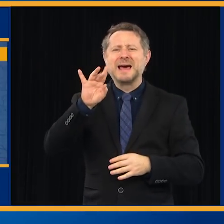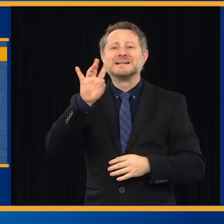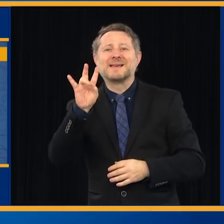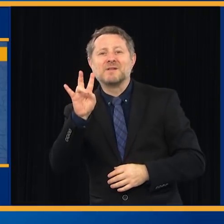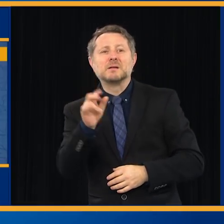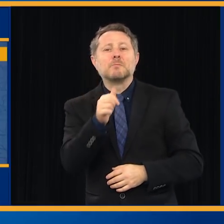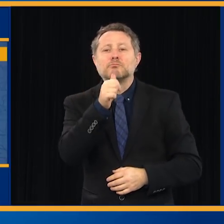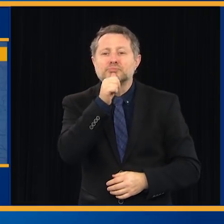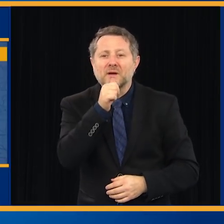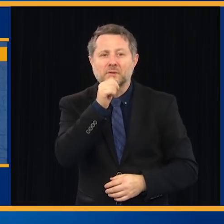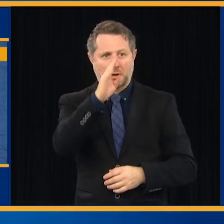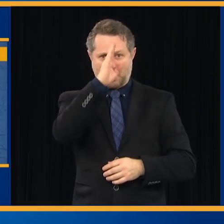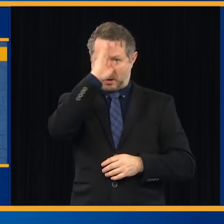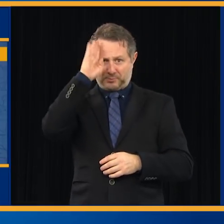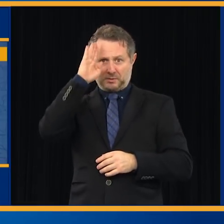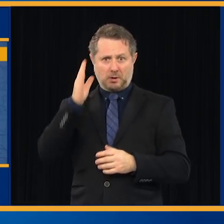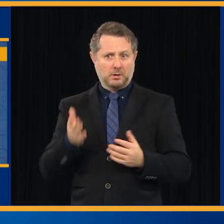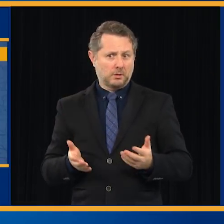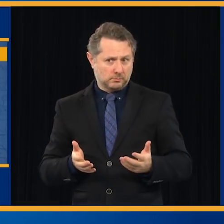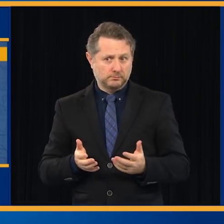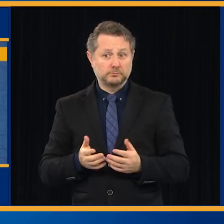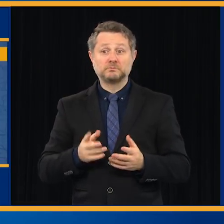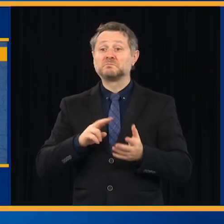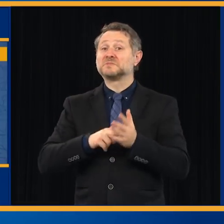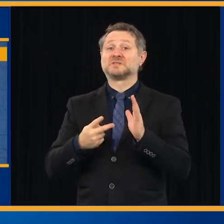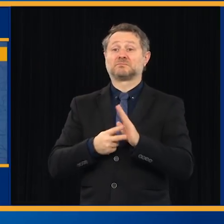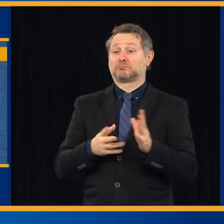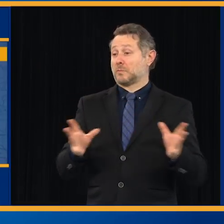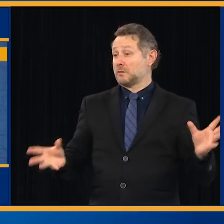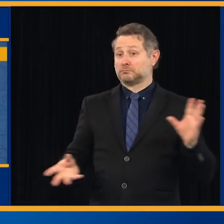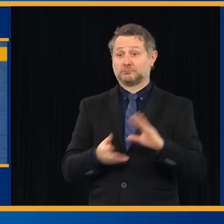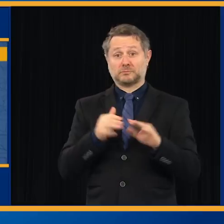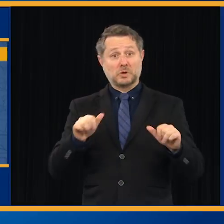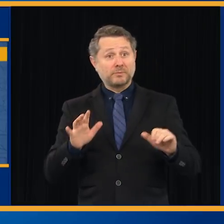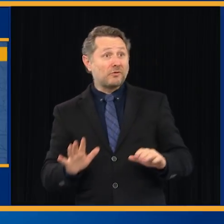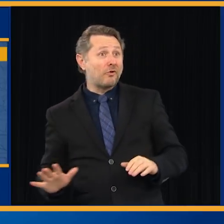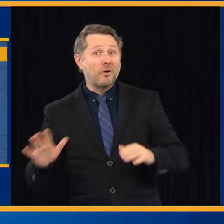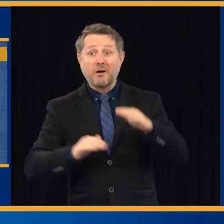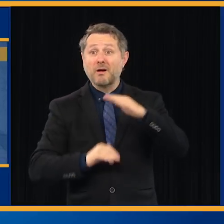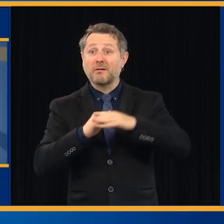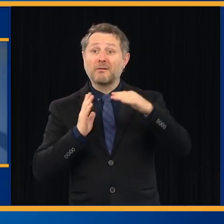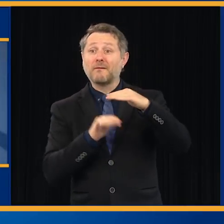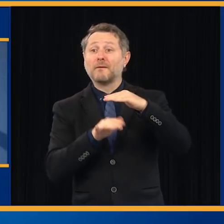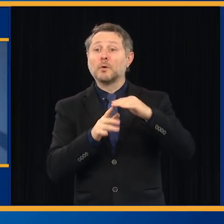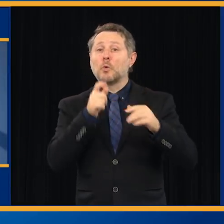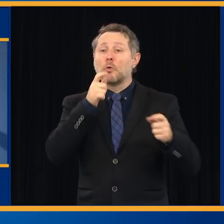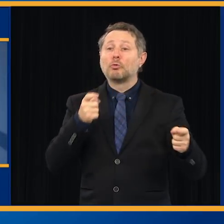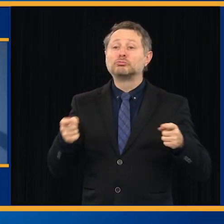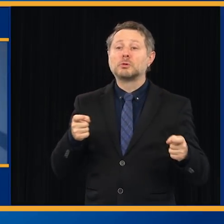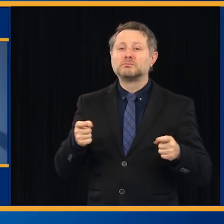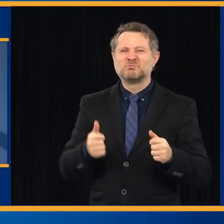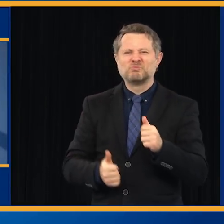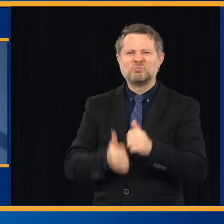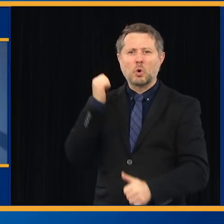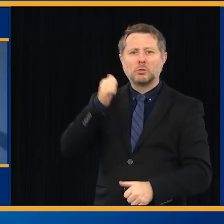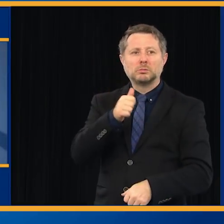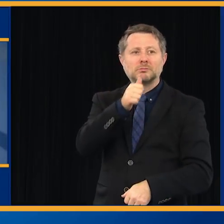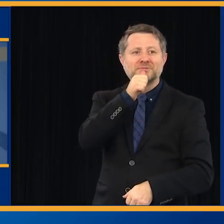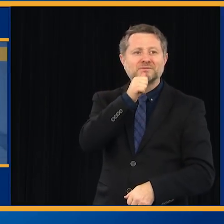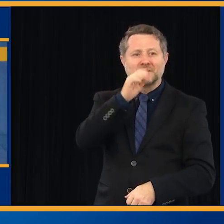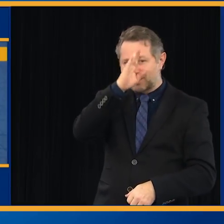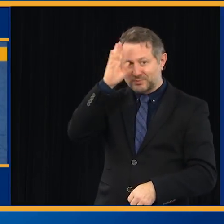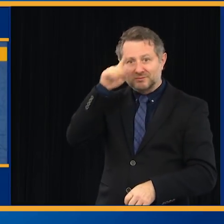healthcare capacity in the state is all in the hands of private hospitals, right?